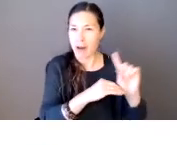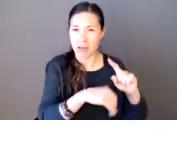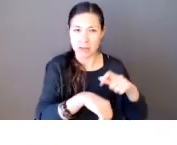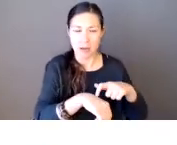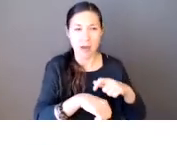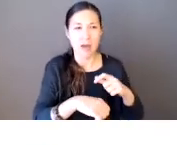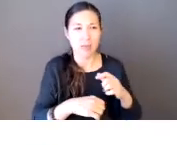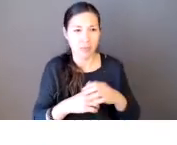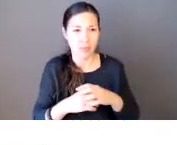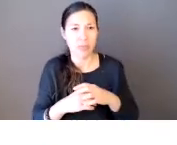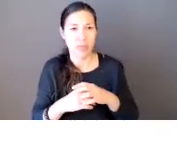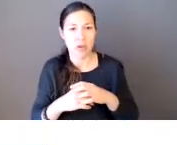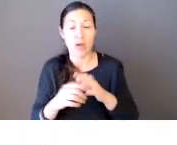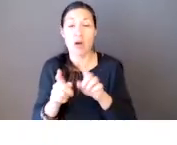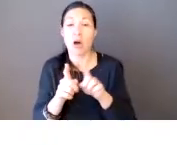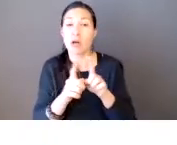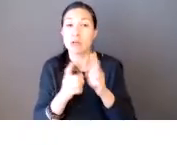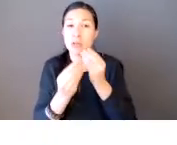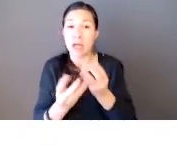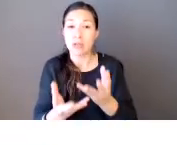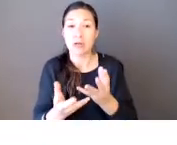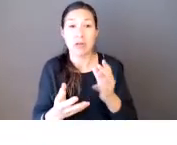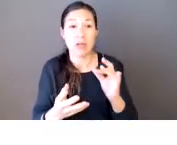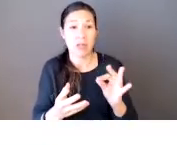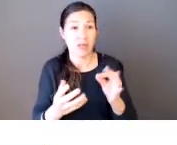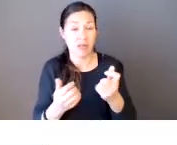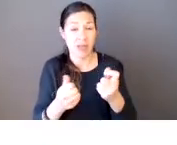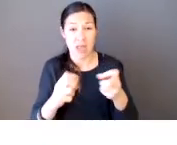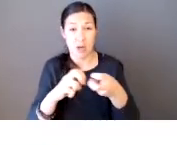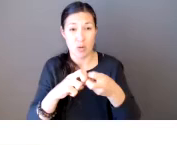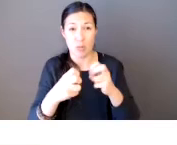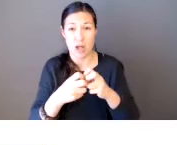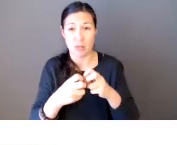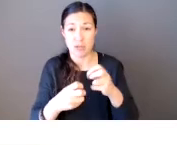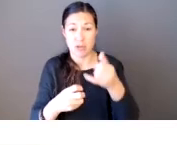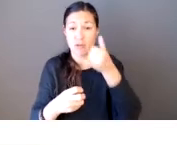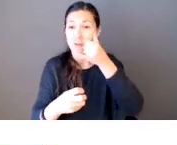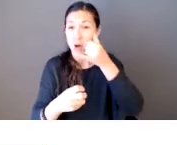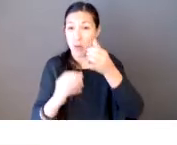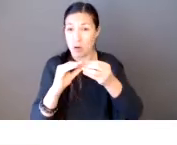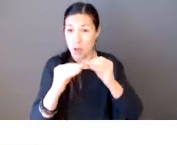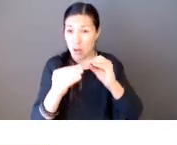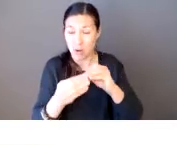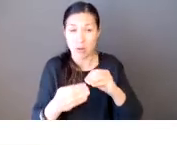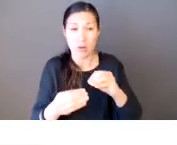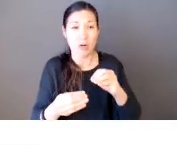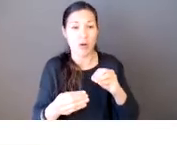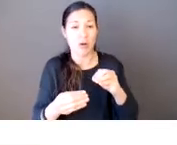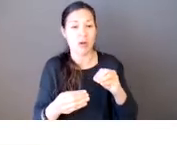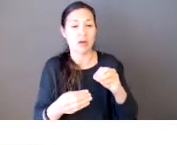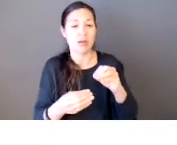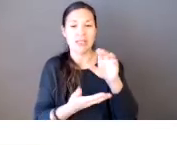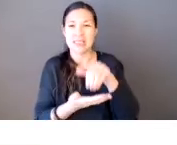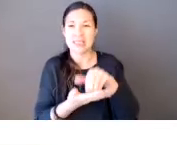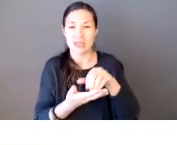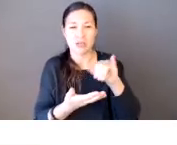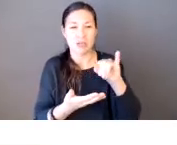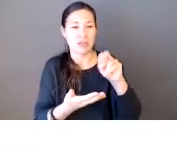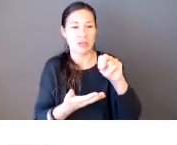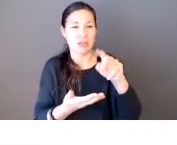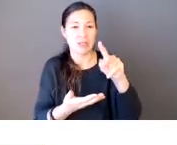will also throw out to you that if you have any problems with the Elder Abuse Hotline or Central Intake Unit, please let me